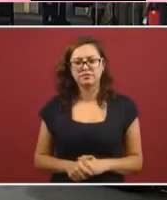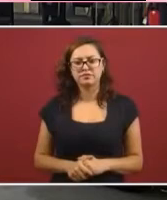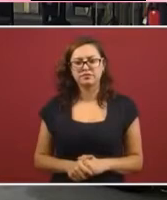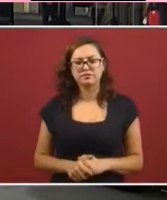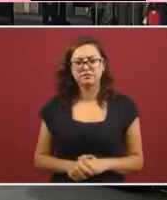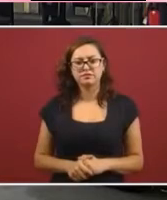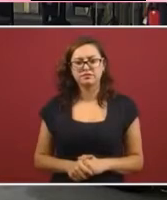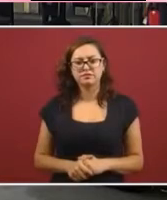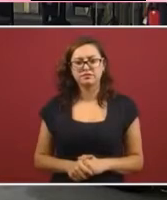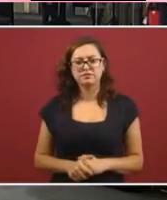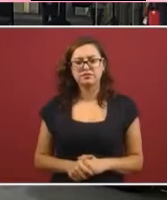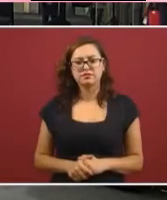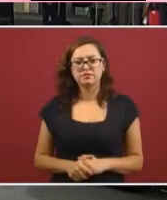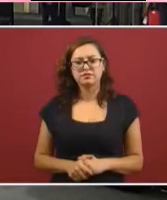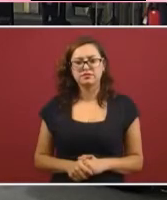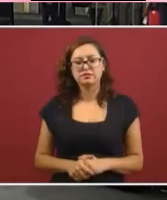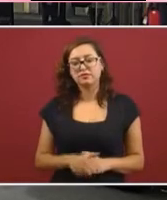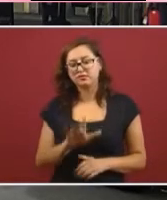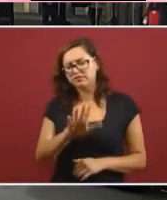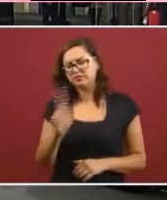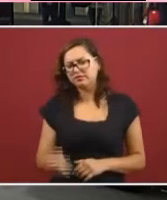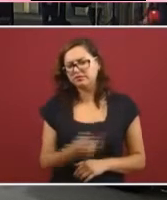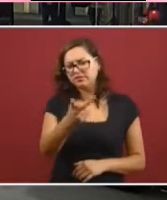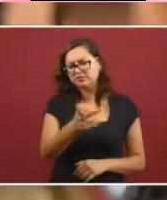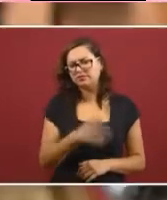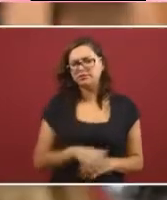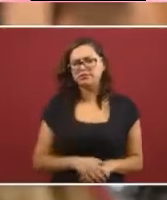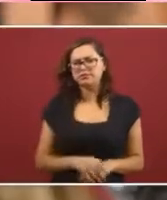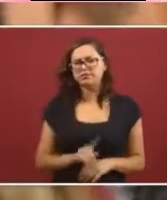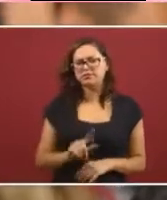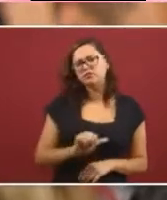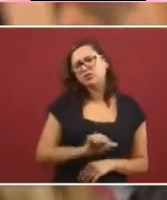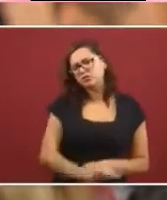And I want to ask you, what do you say